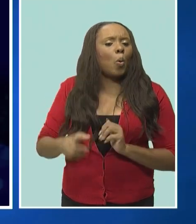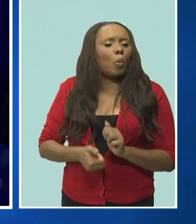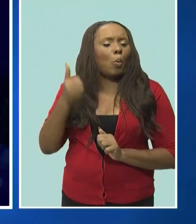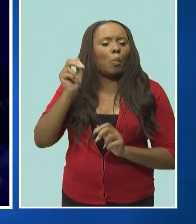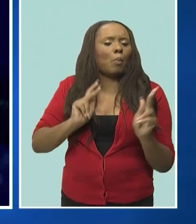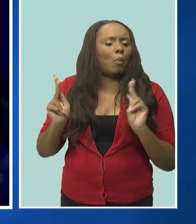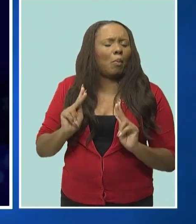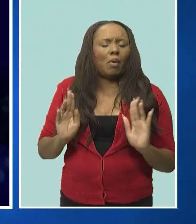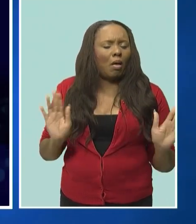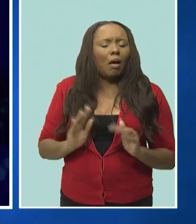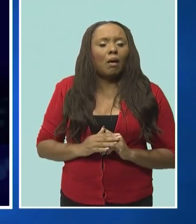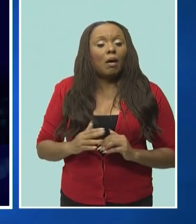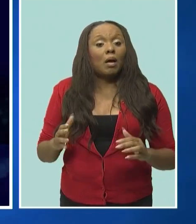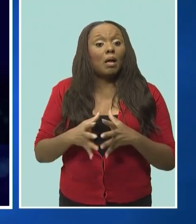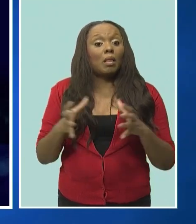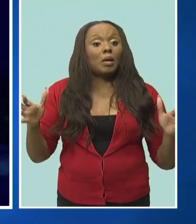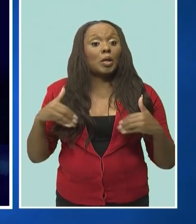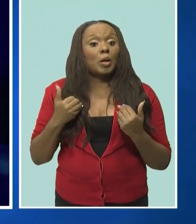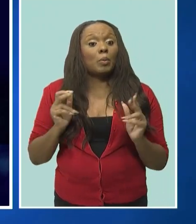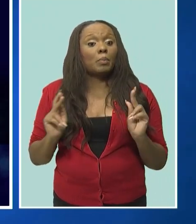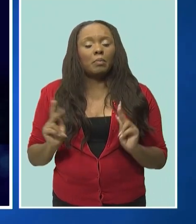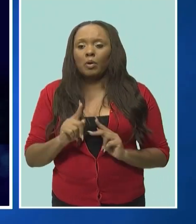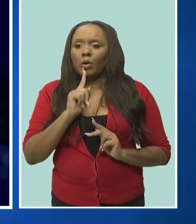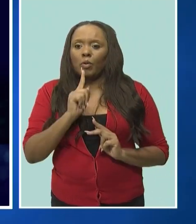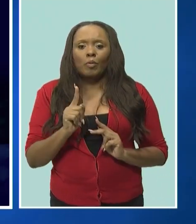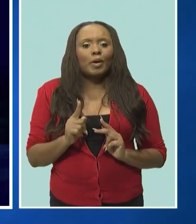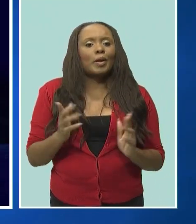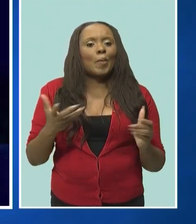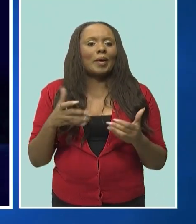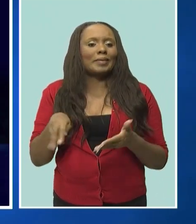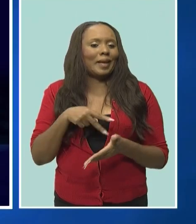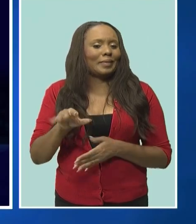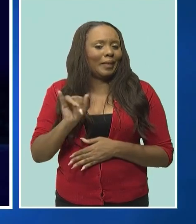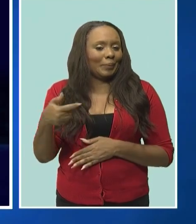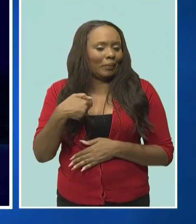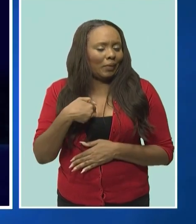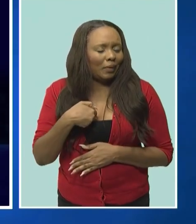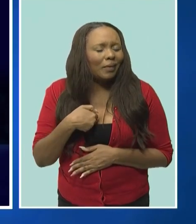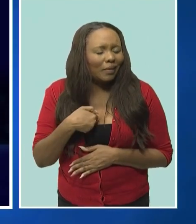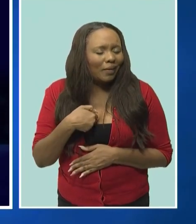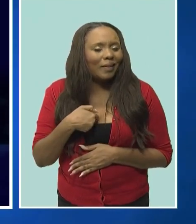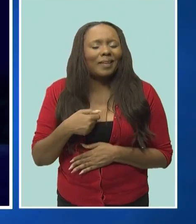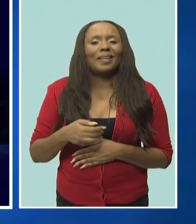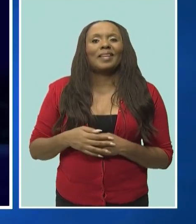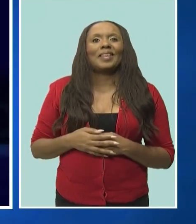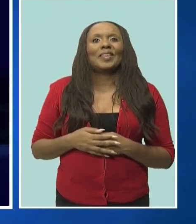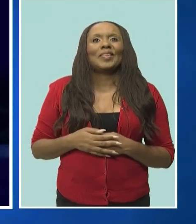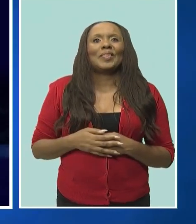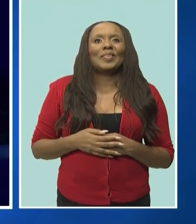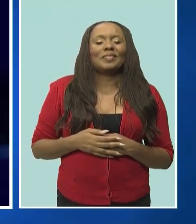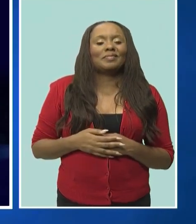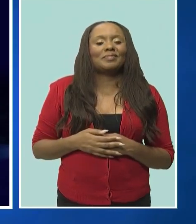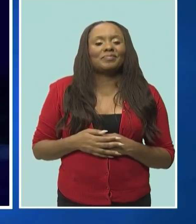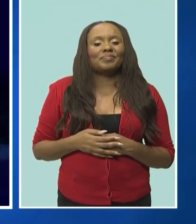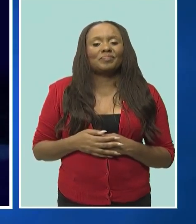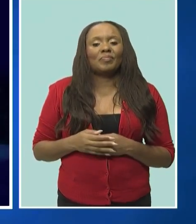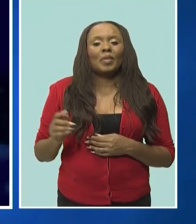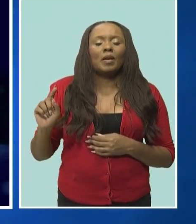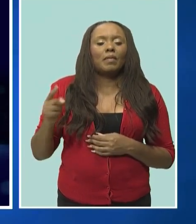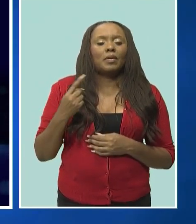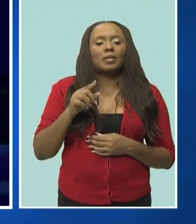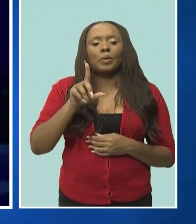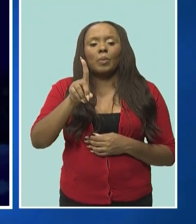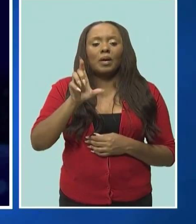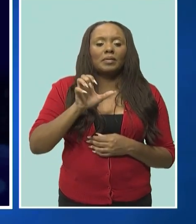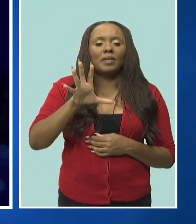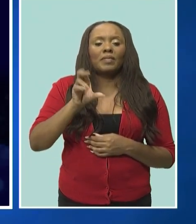people. A lot of young people getting into the dancing and thing now. Even myself. We got free glass of wine for the first 150 people